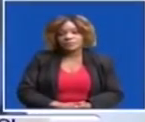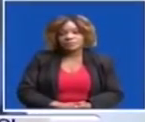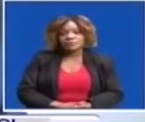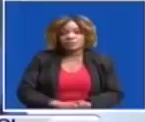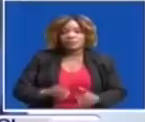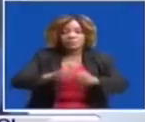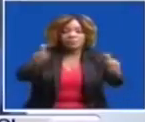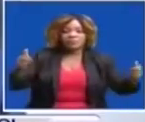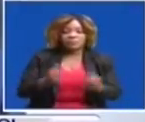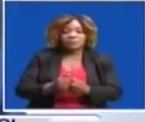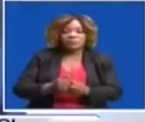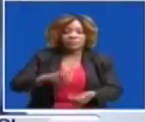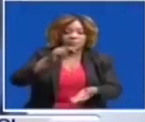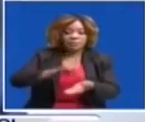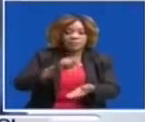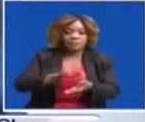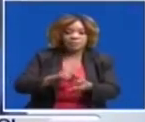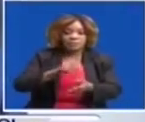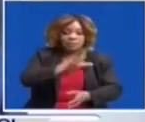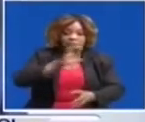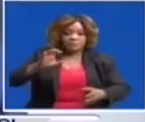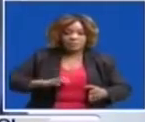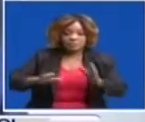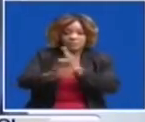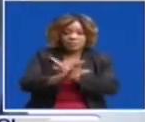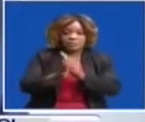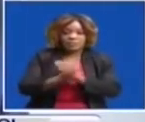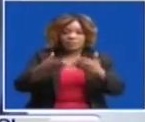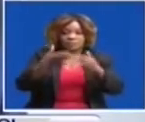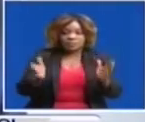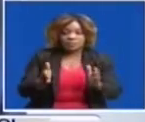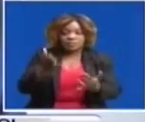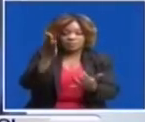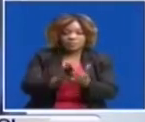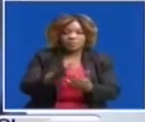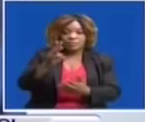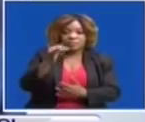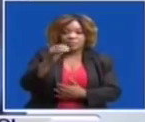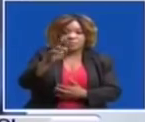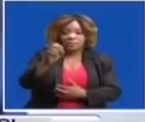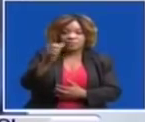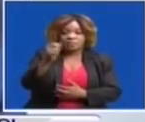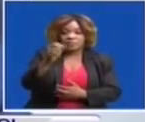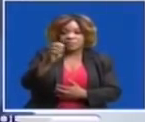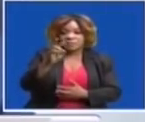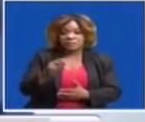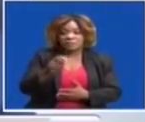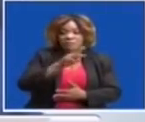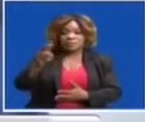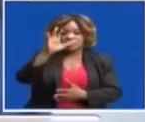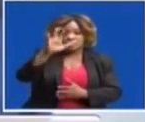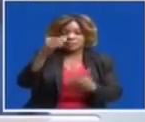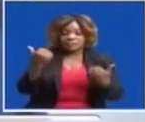The General Nursing Council of Zambia says preparations to open a nursing and midwifery school in Sesheke District, Western Province,